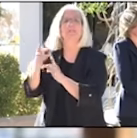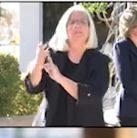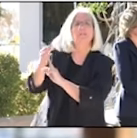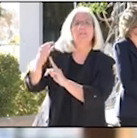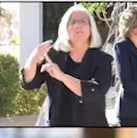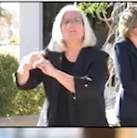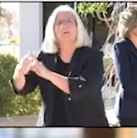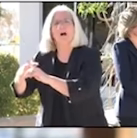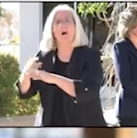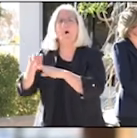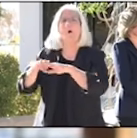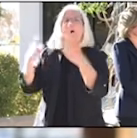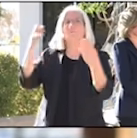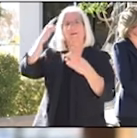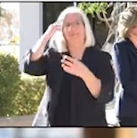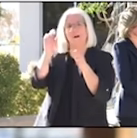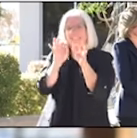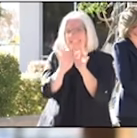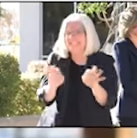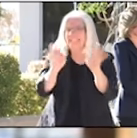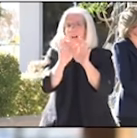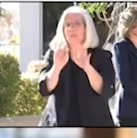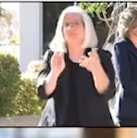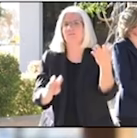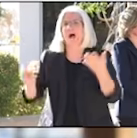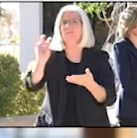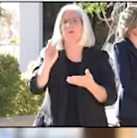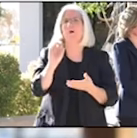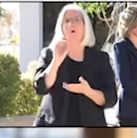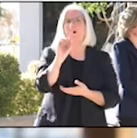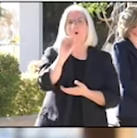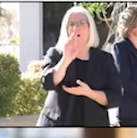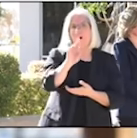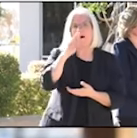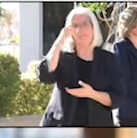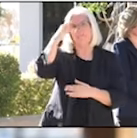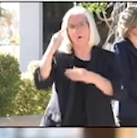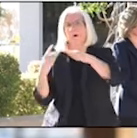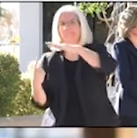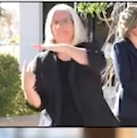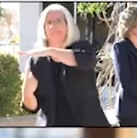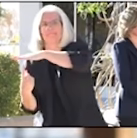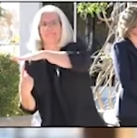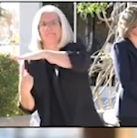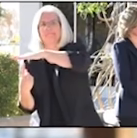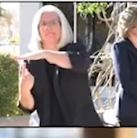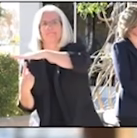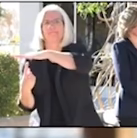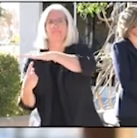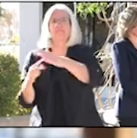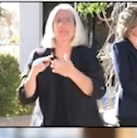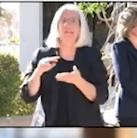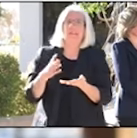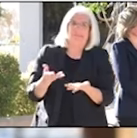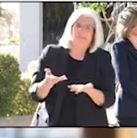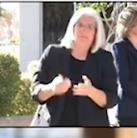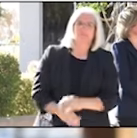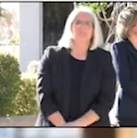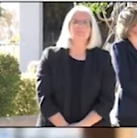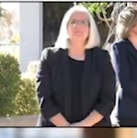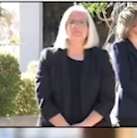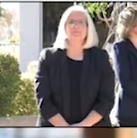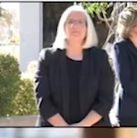travel or for use to facilitate isolation and quarantine. And we're issuing a new